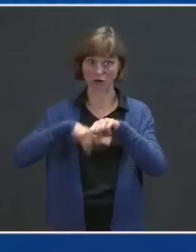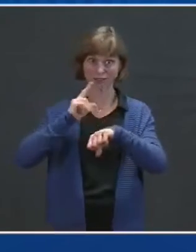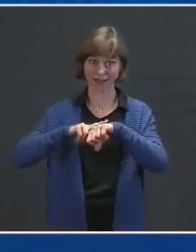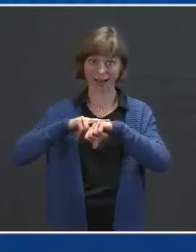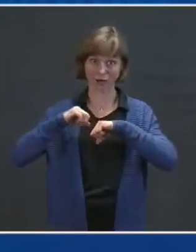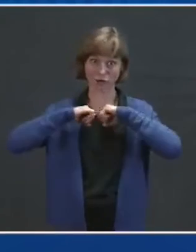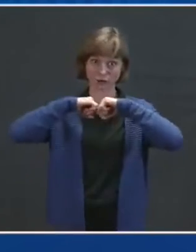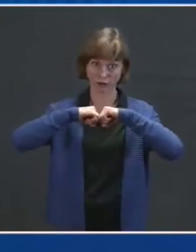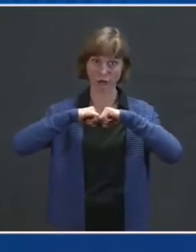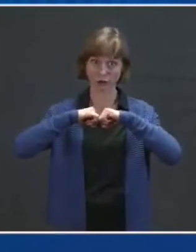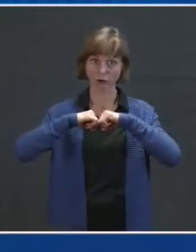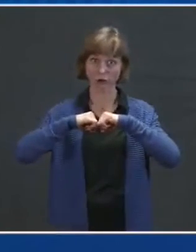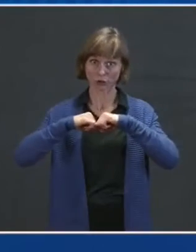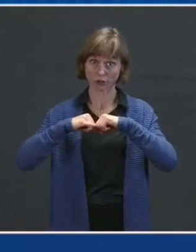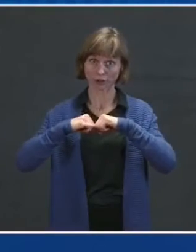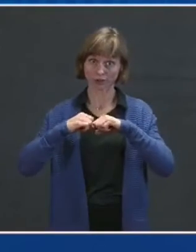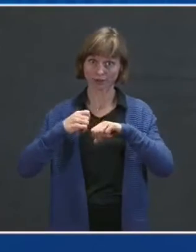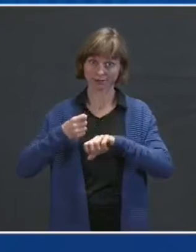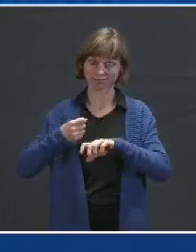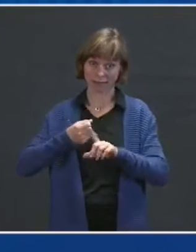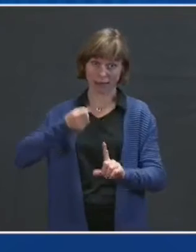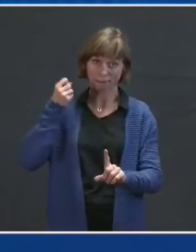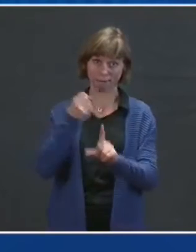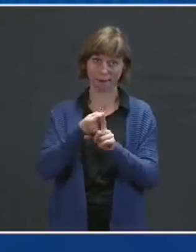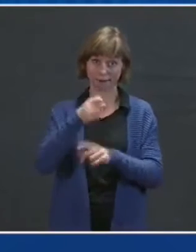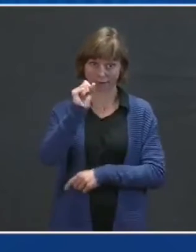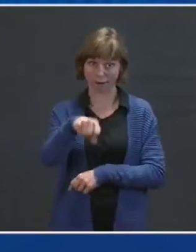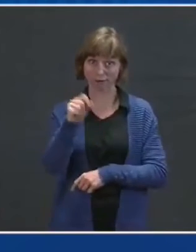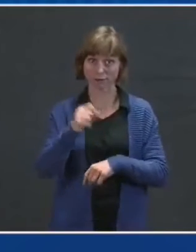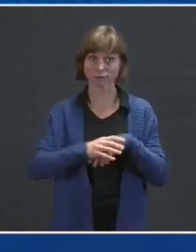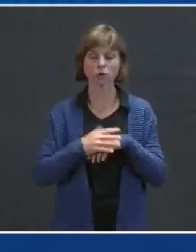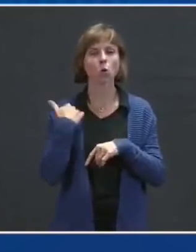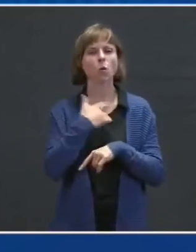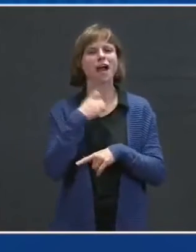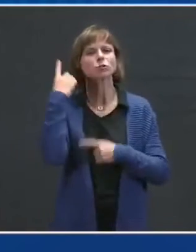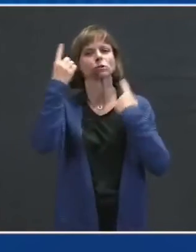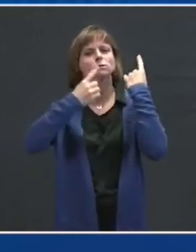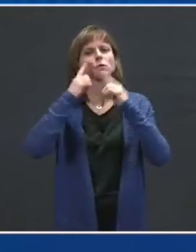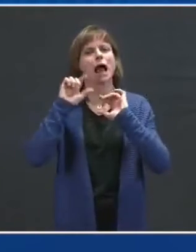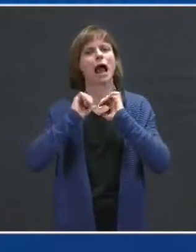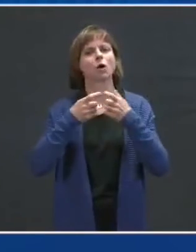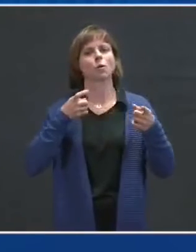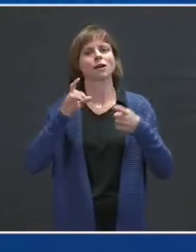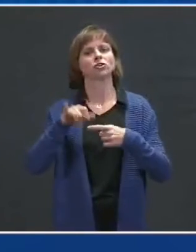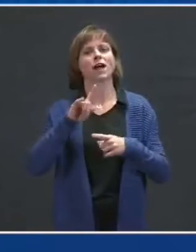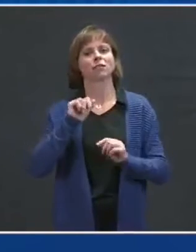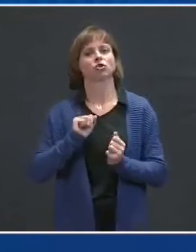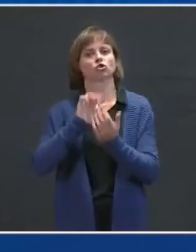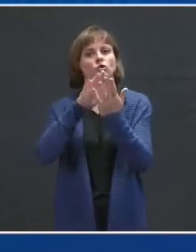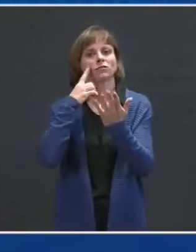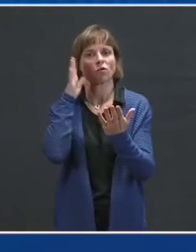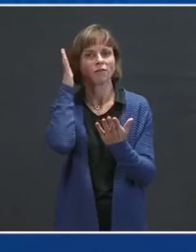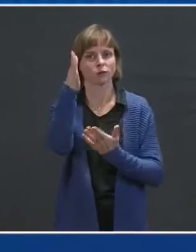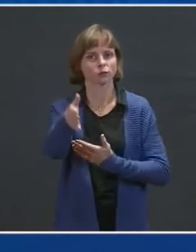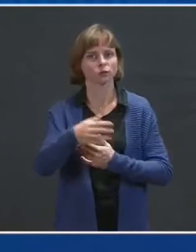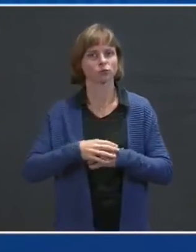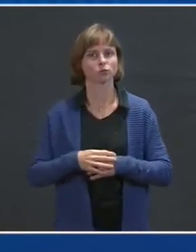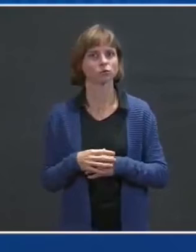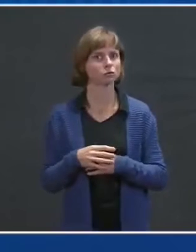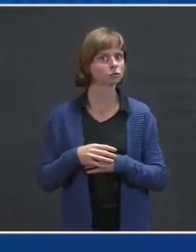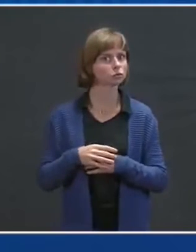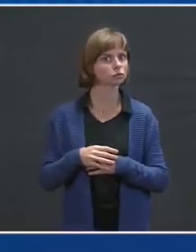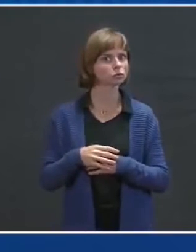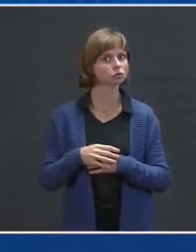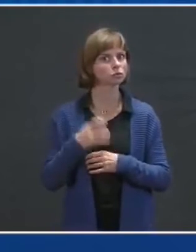what we're looking to consider, both how we manage the risk of that and how we address it for the future. And do we have any understanding of kind of the